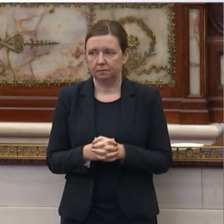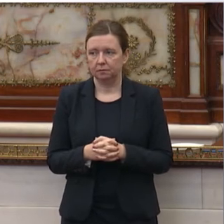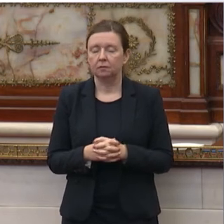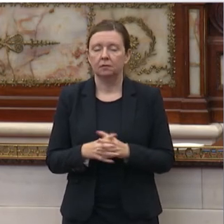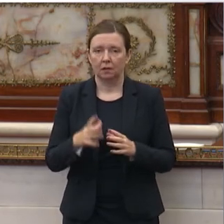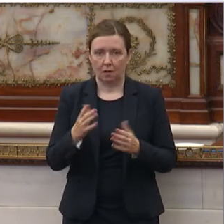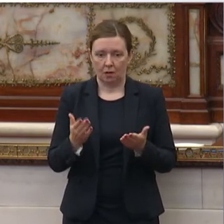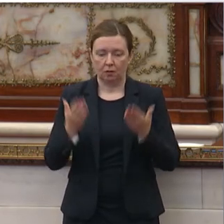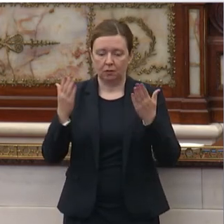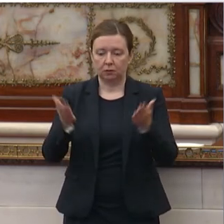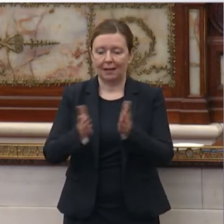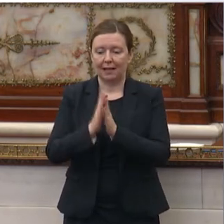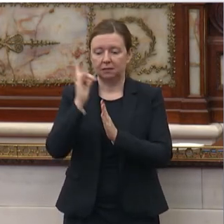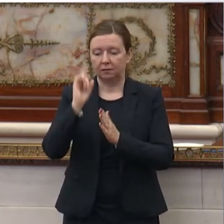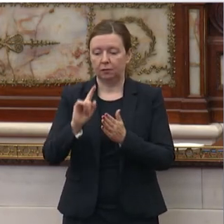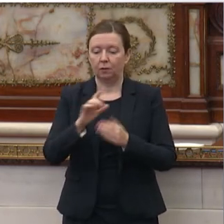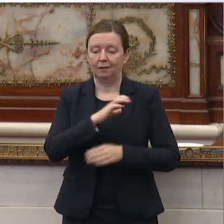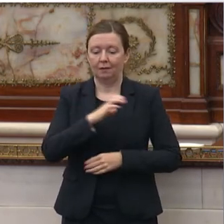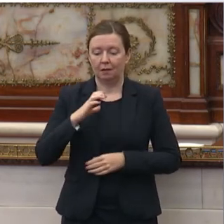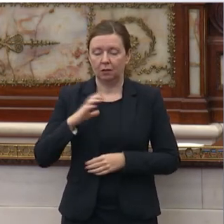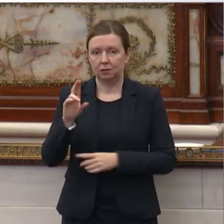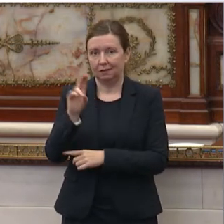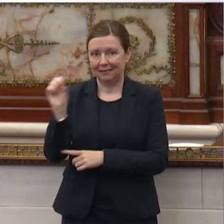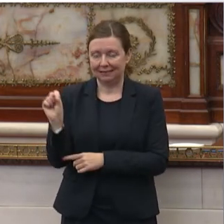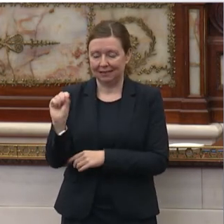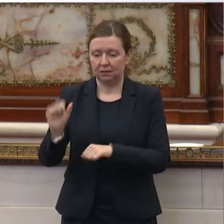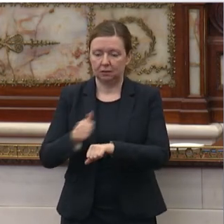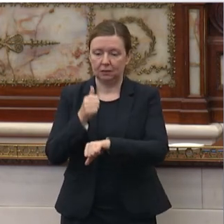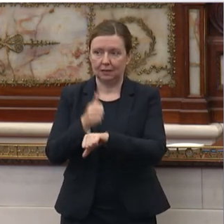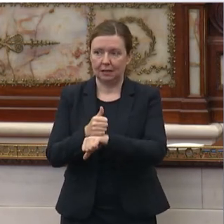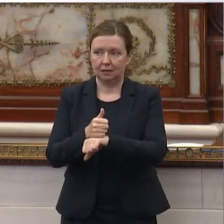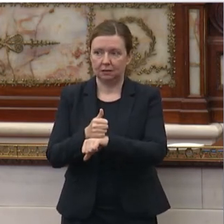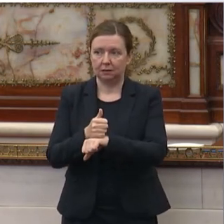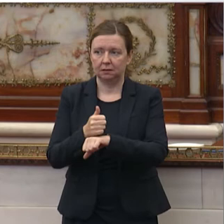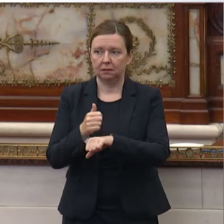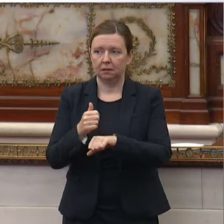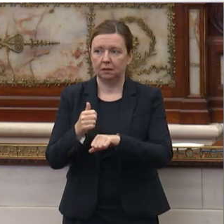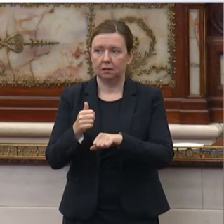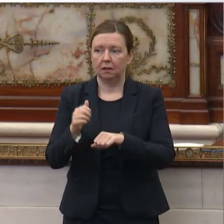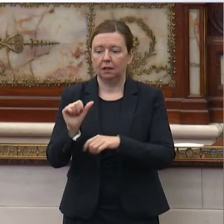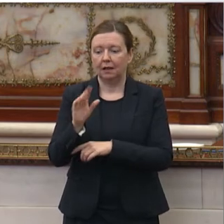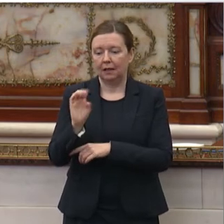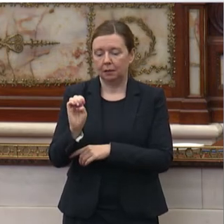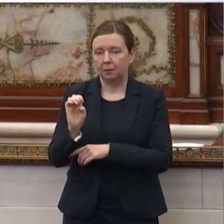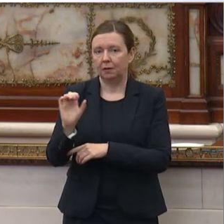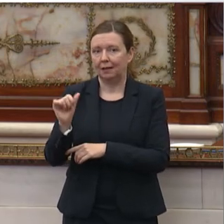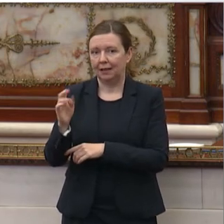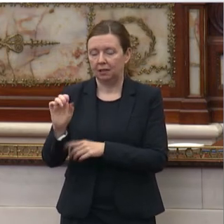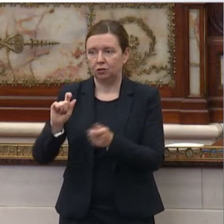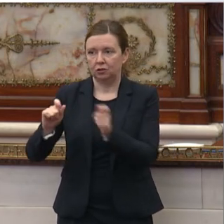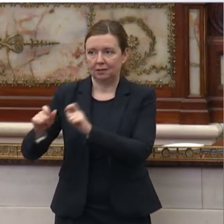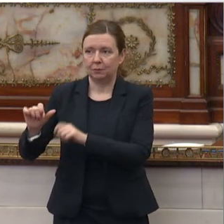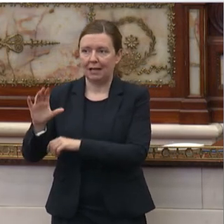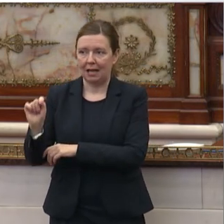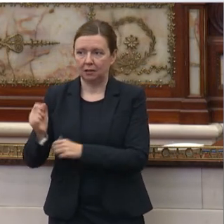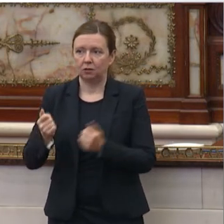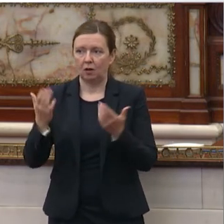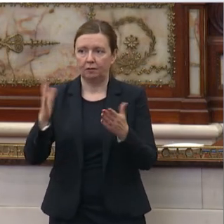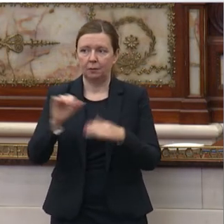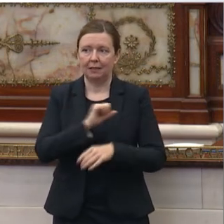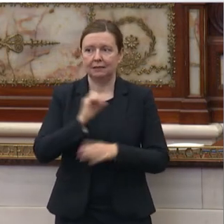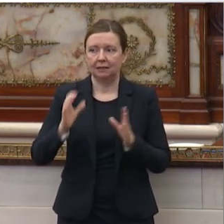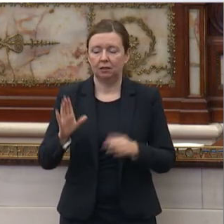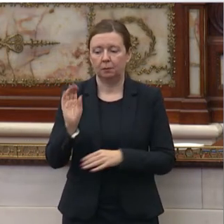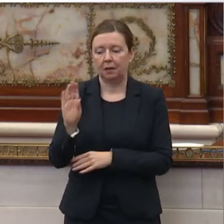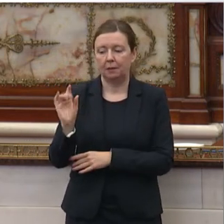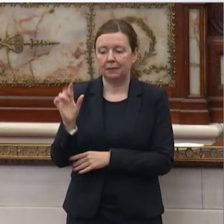And a resolution calling upon the Congress of the United States to enact the Able Age Adjustment Act offered by Senator Bob Casey,